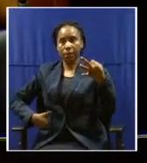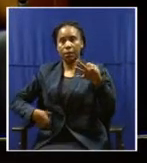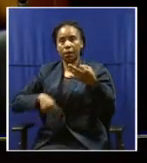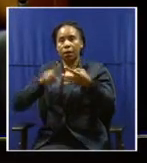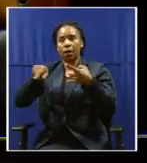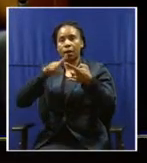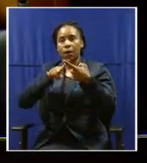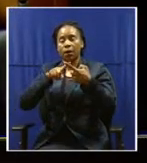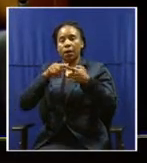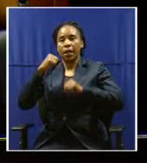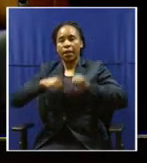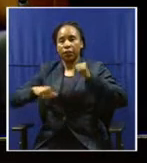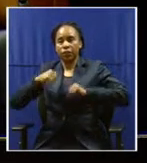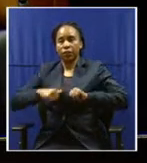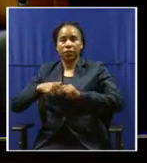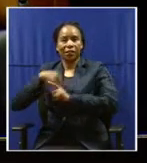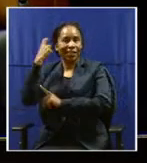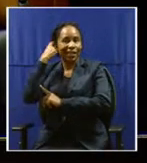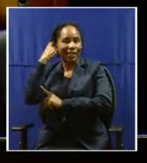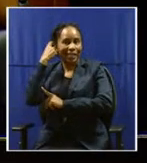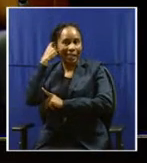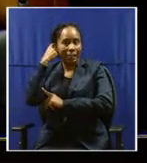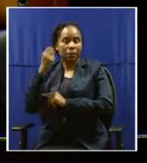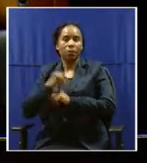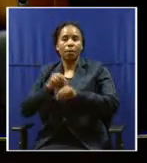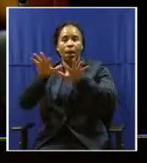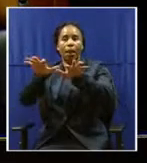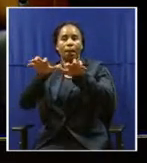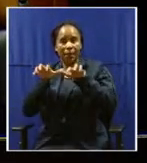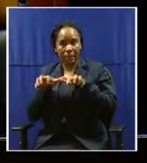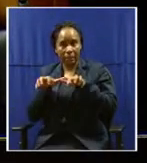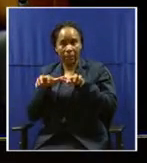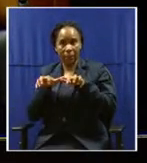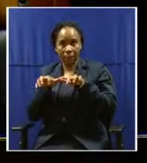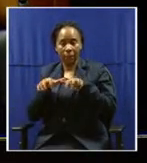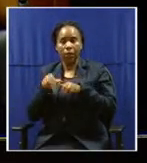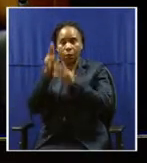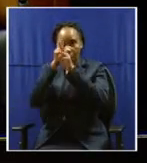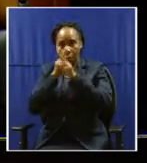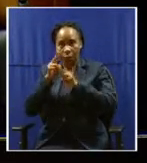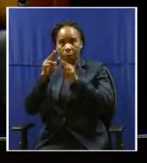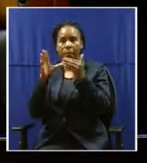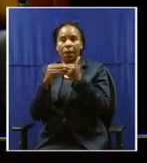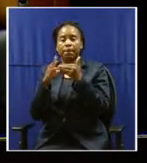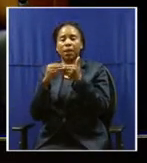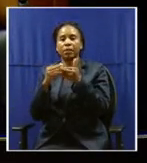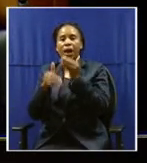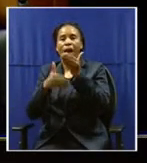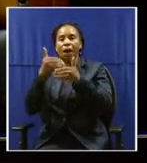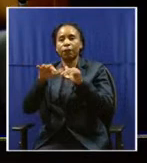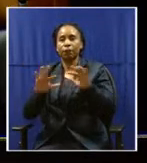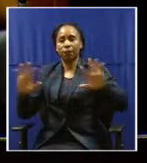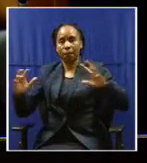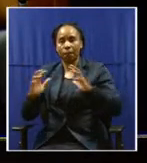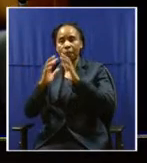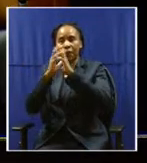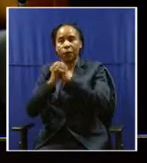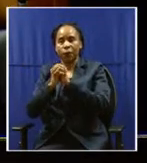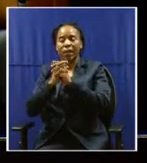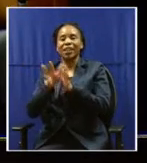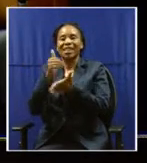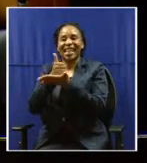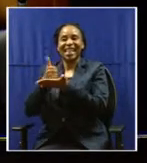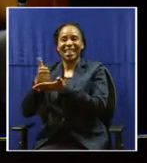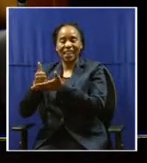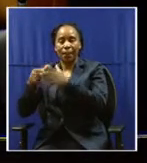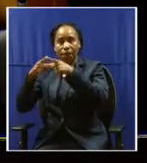the Acting Secretary to Parliament. Honorable members, after the joint sitting has ended and